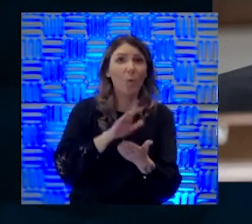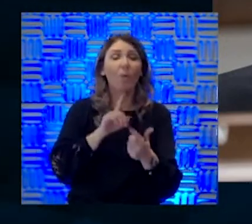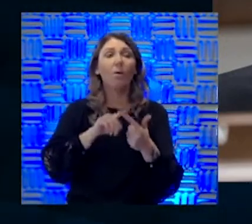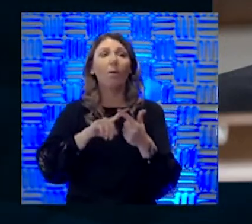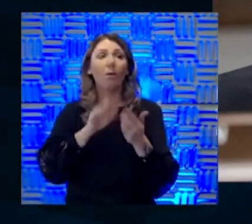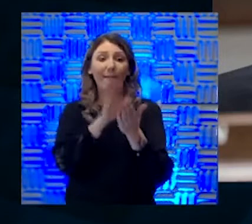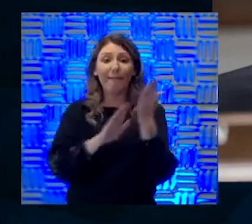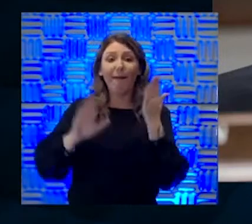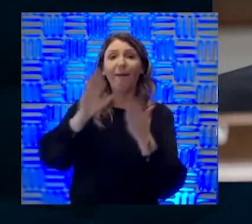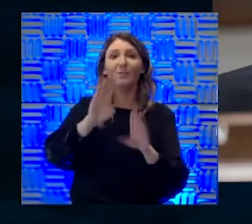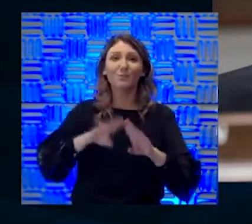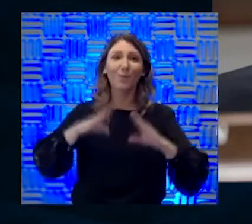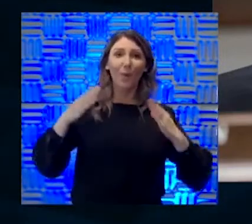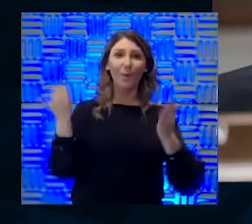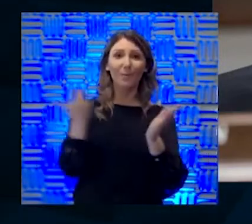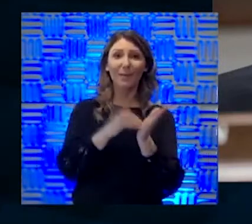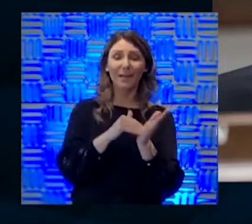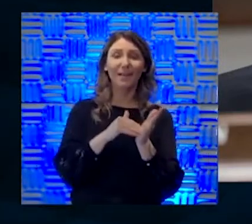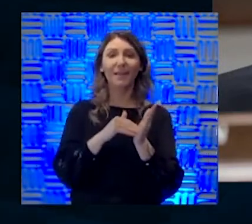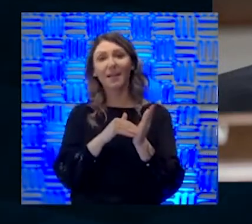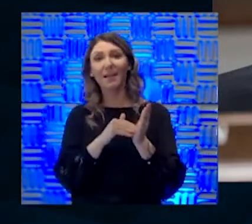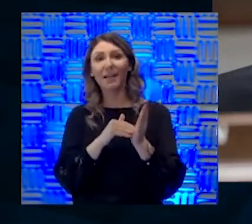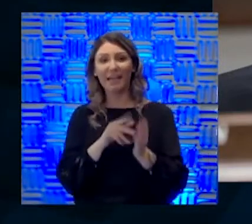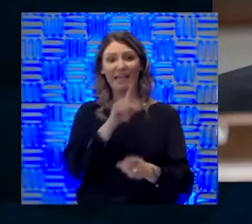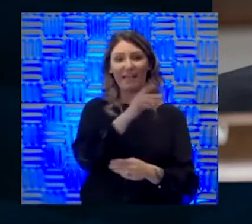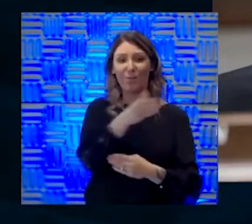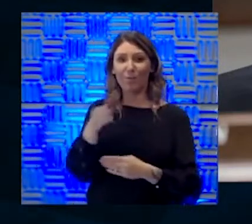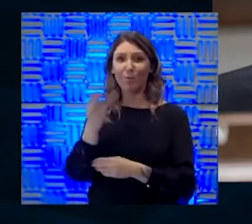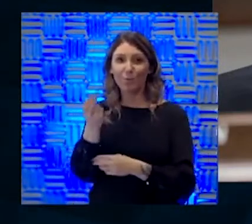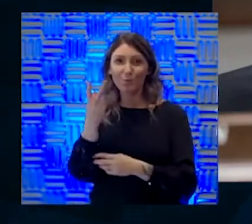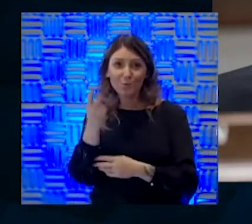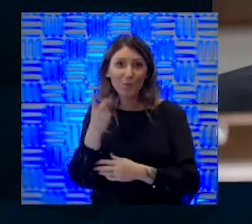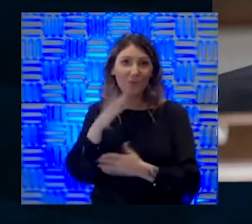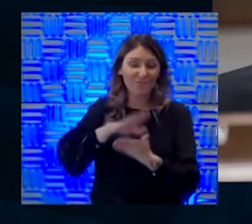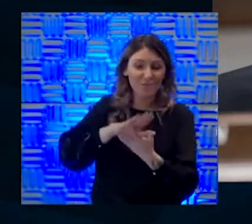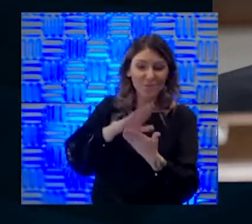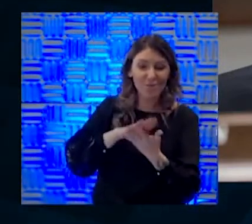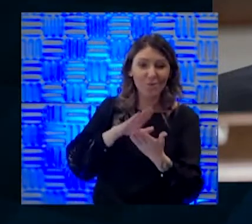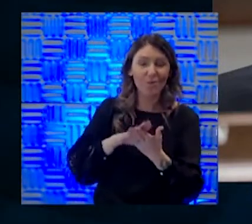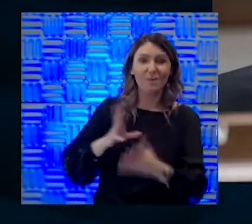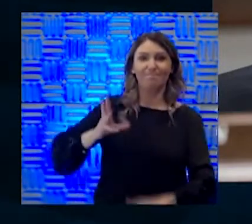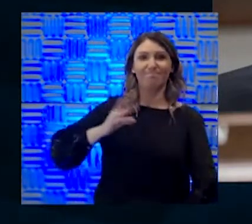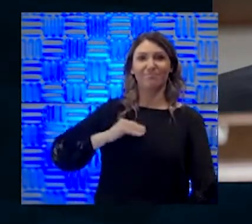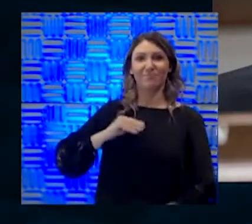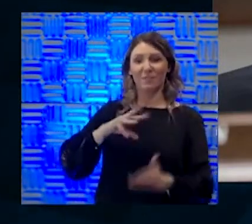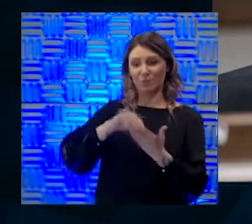their campus gates, and our K-12 educational institutions being able to accept